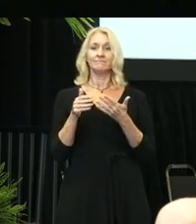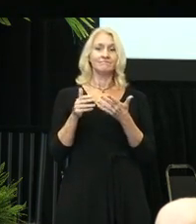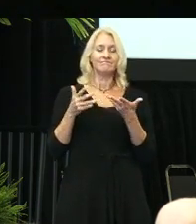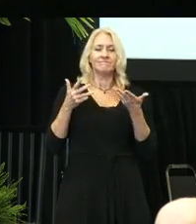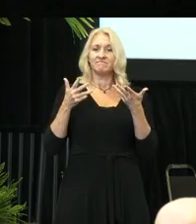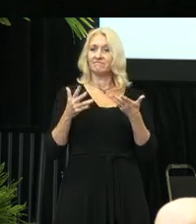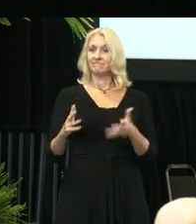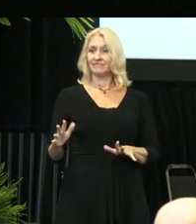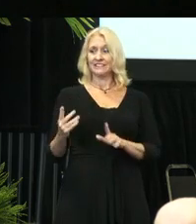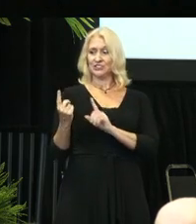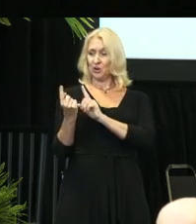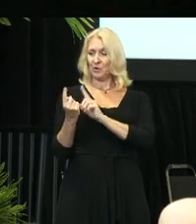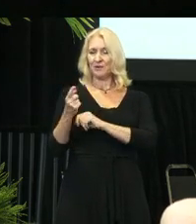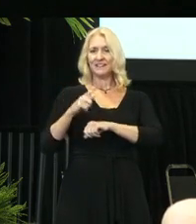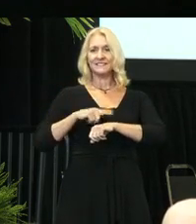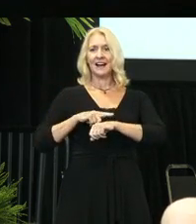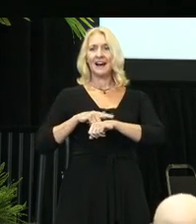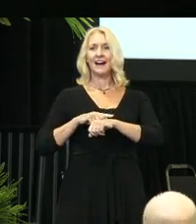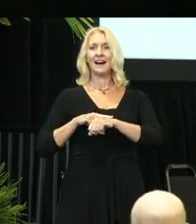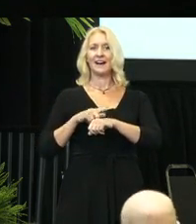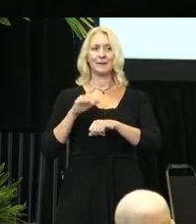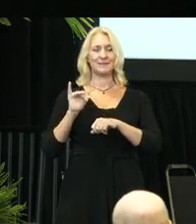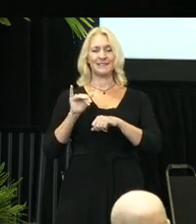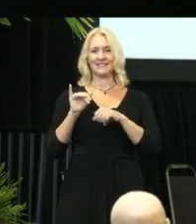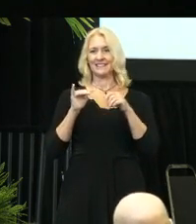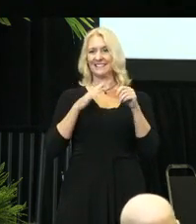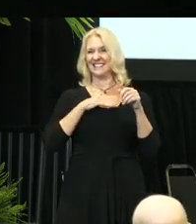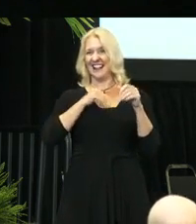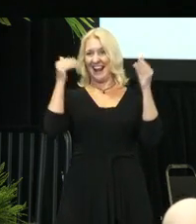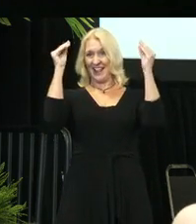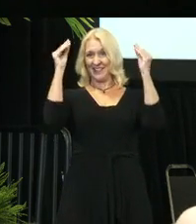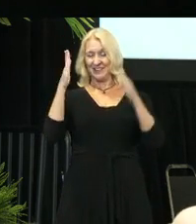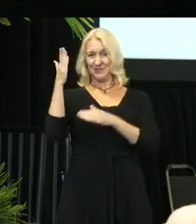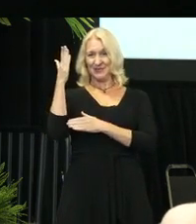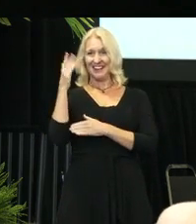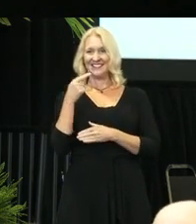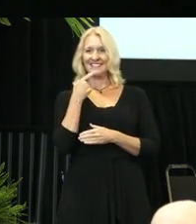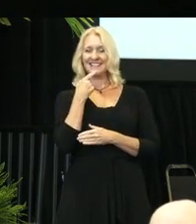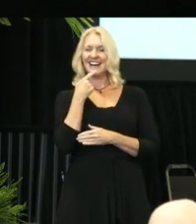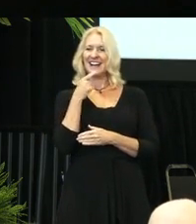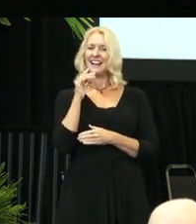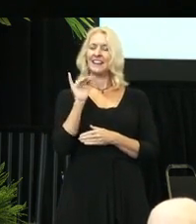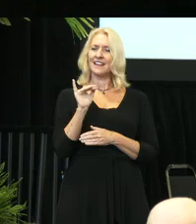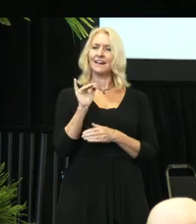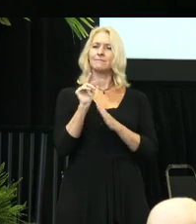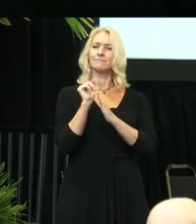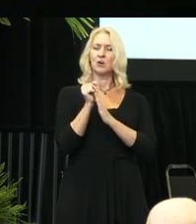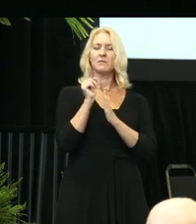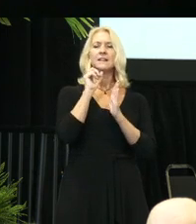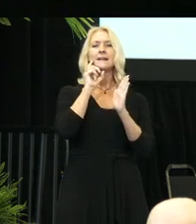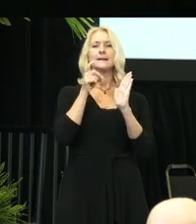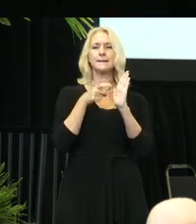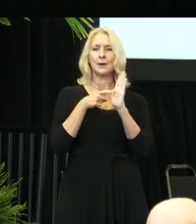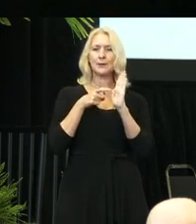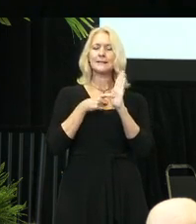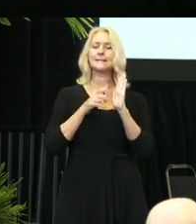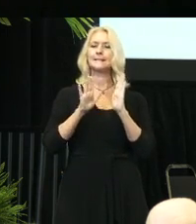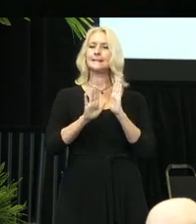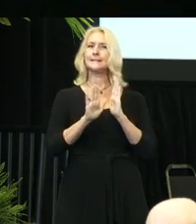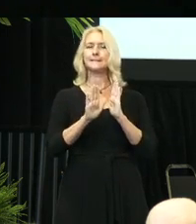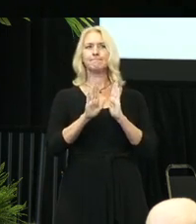right? Because as Dr. Philbrook said, it was in that notion that he crystallized his philosophy of education, and that